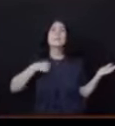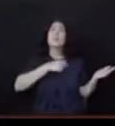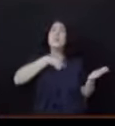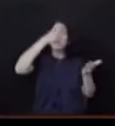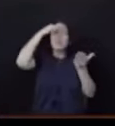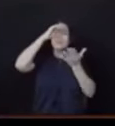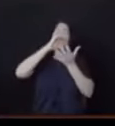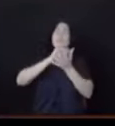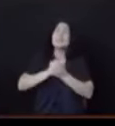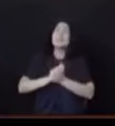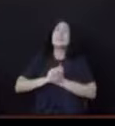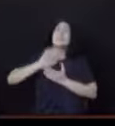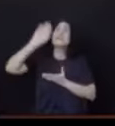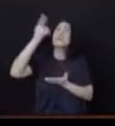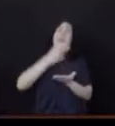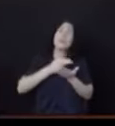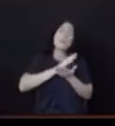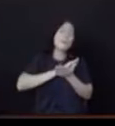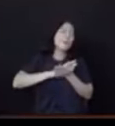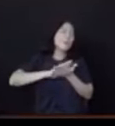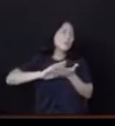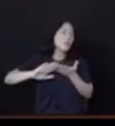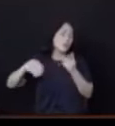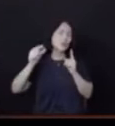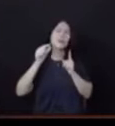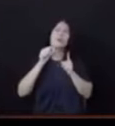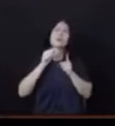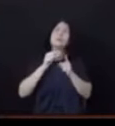your holy word